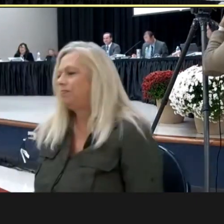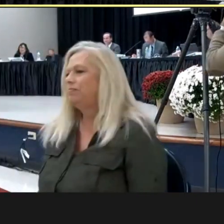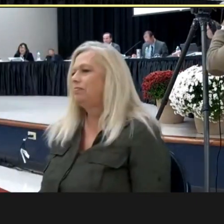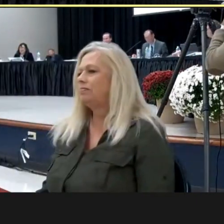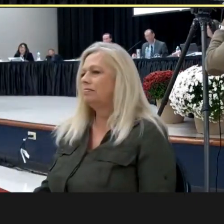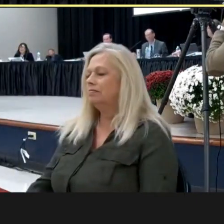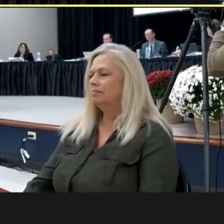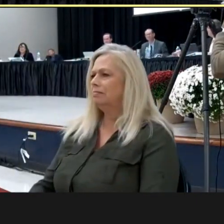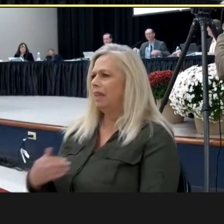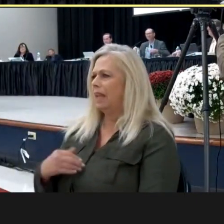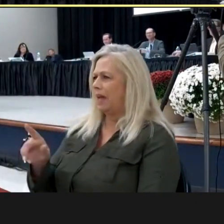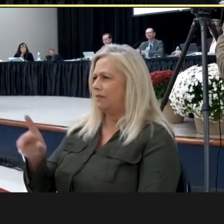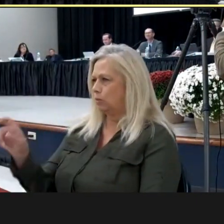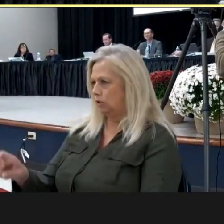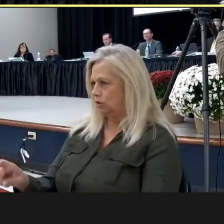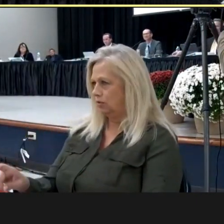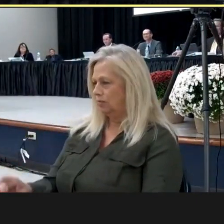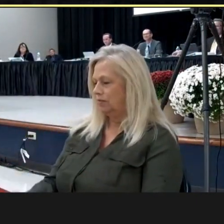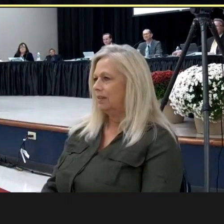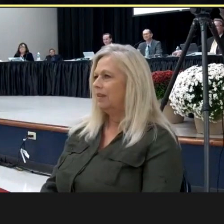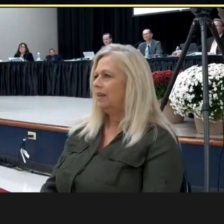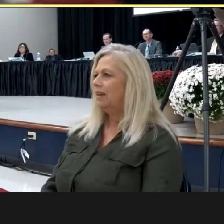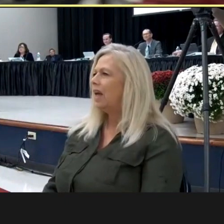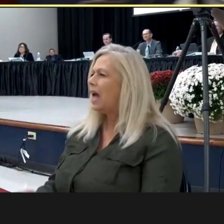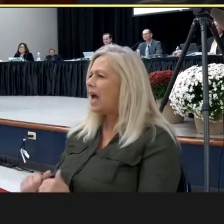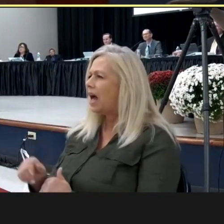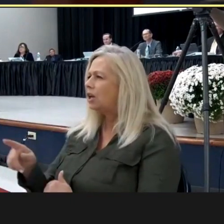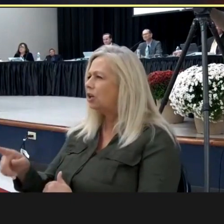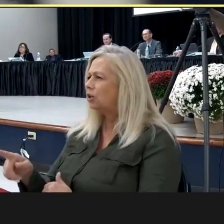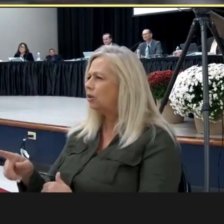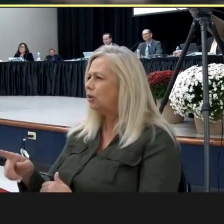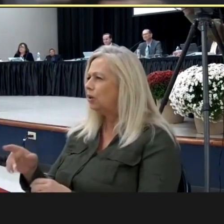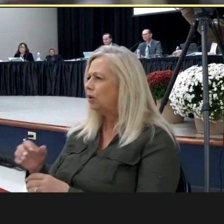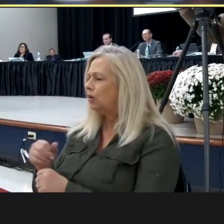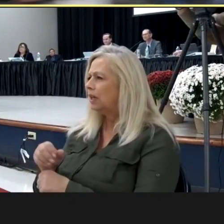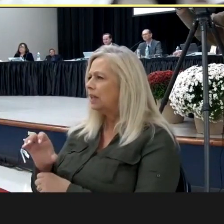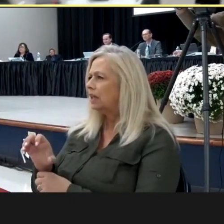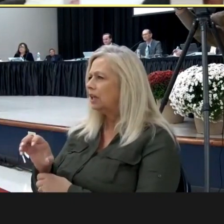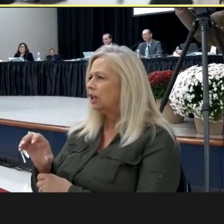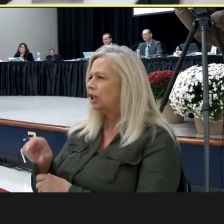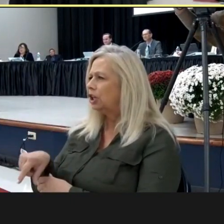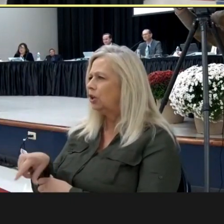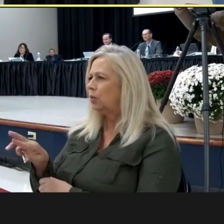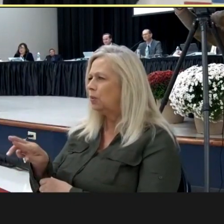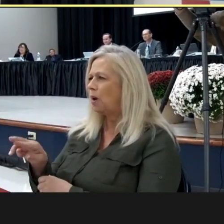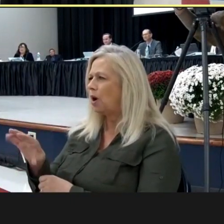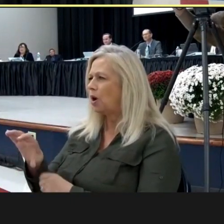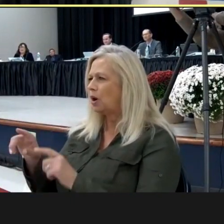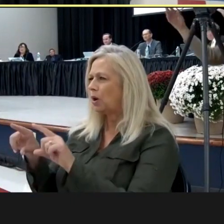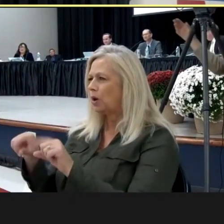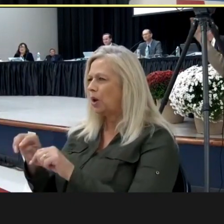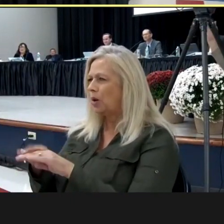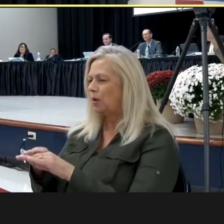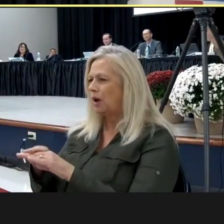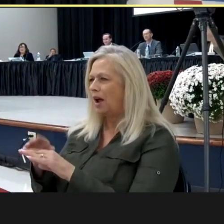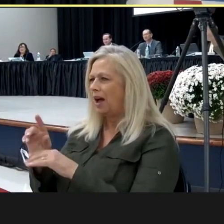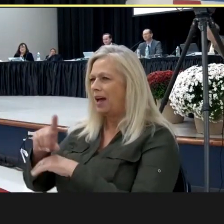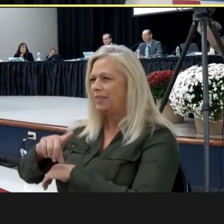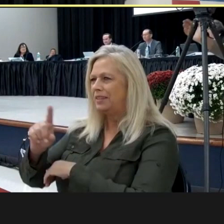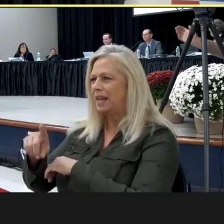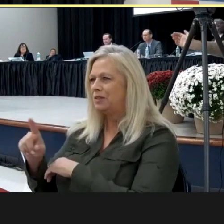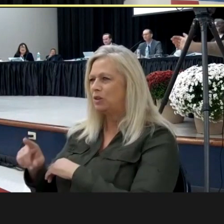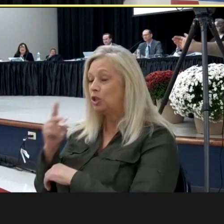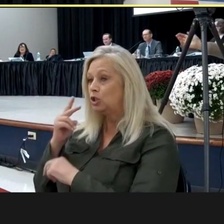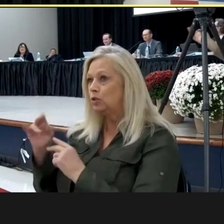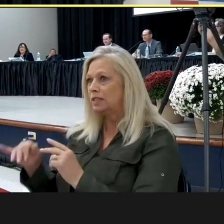I have a question. How did you get on the QR code a dinosaur in there? Man, that was cool. Did y'all see that?